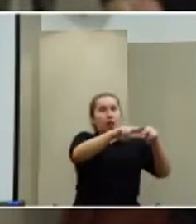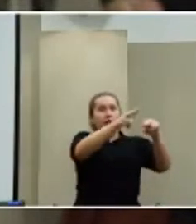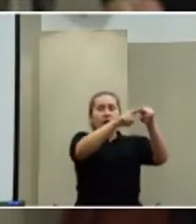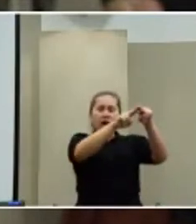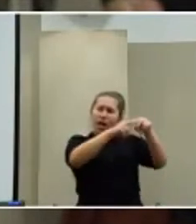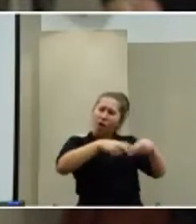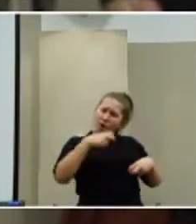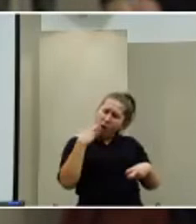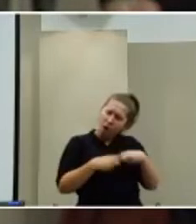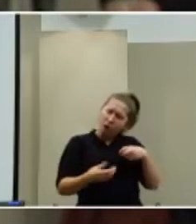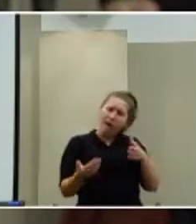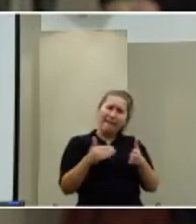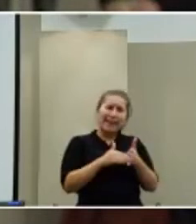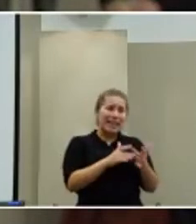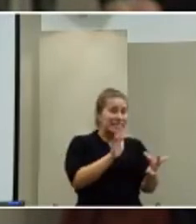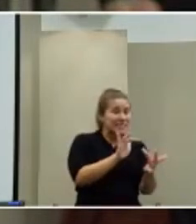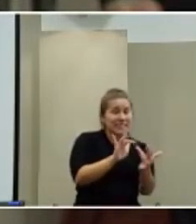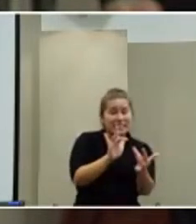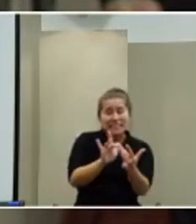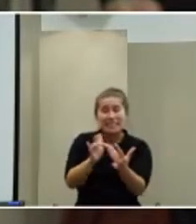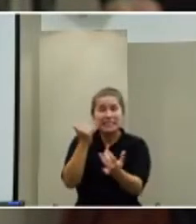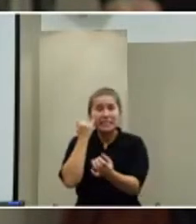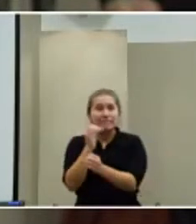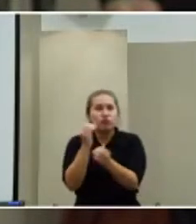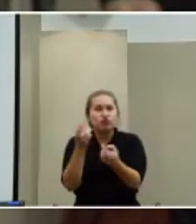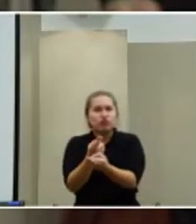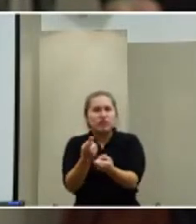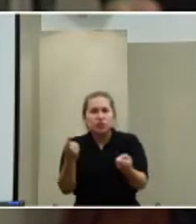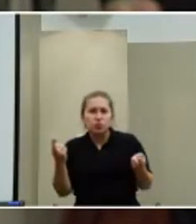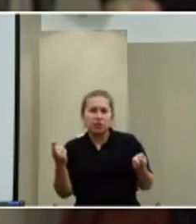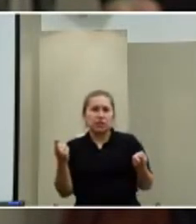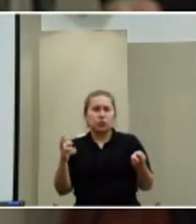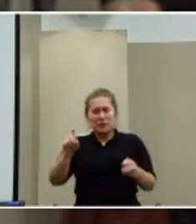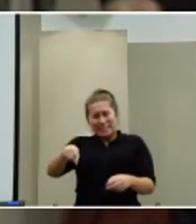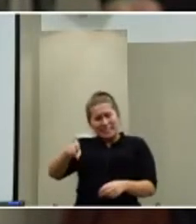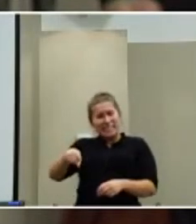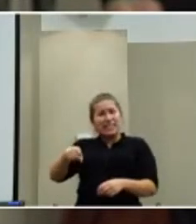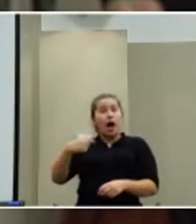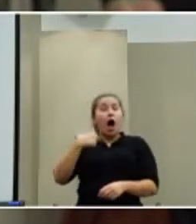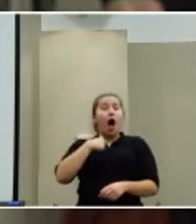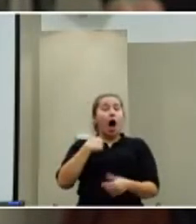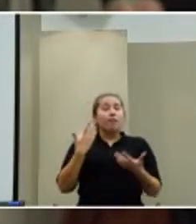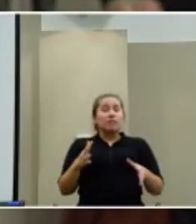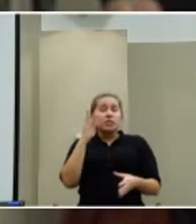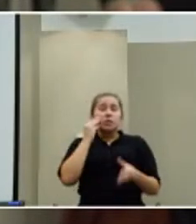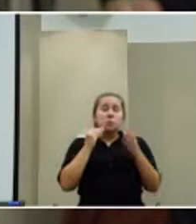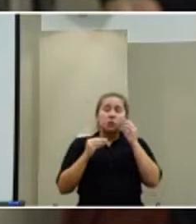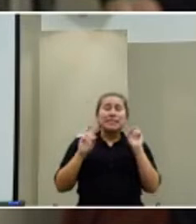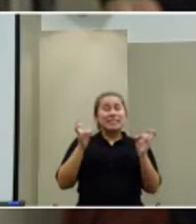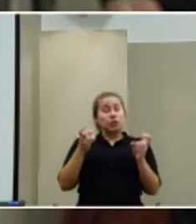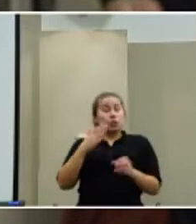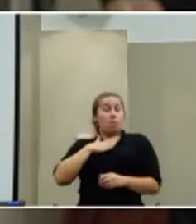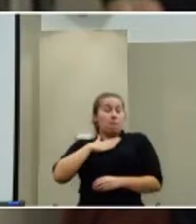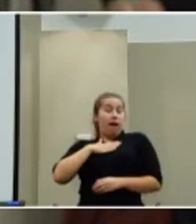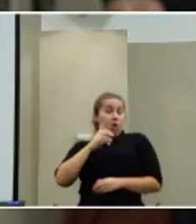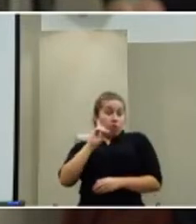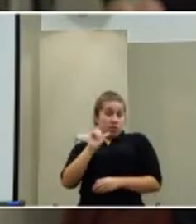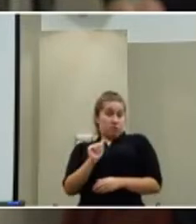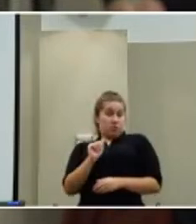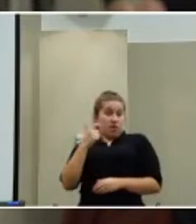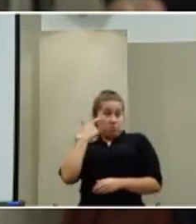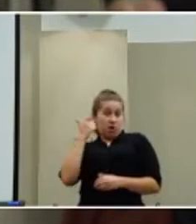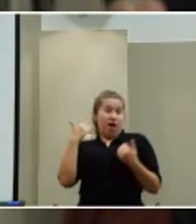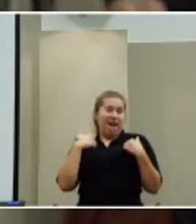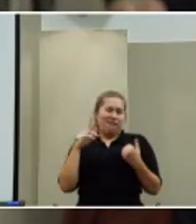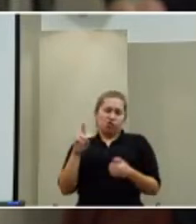again, to reach out for these resources that we need. I've had issues with my own disability because I have